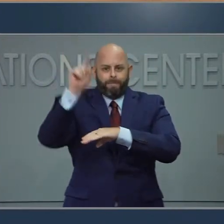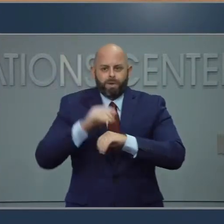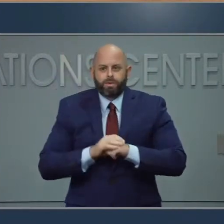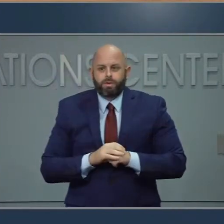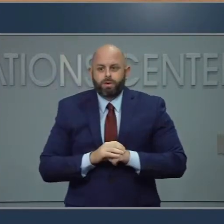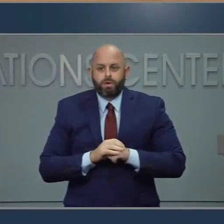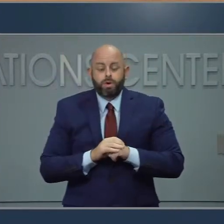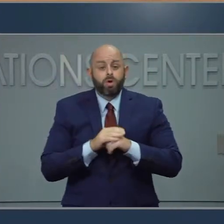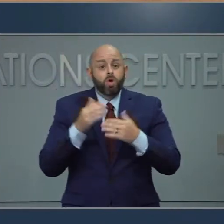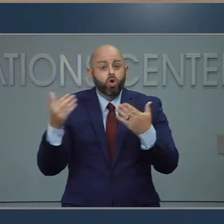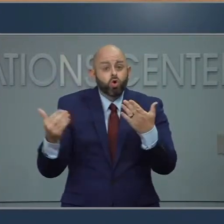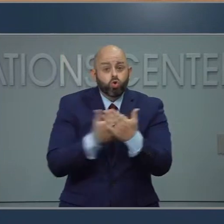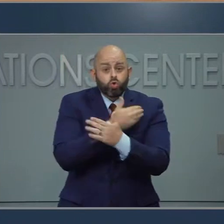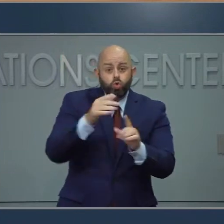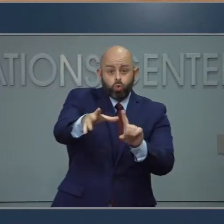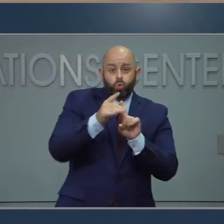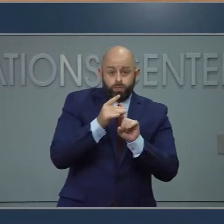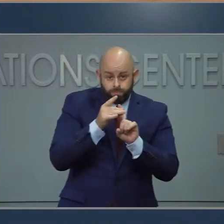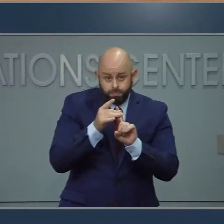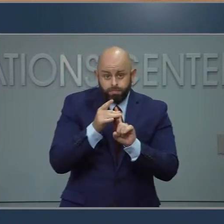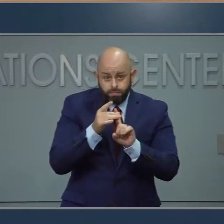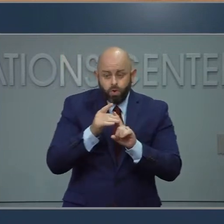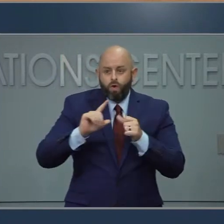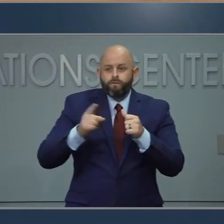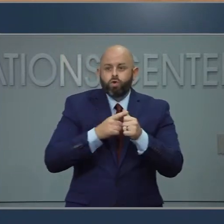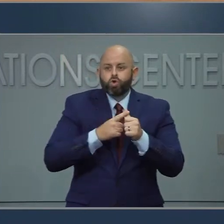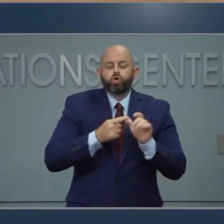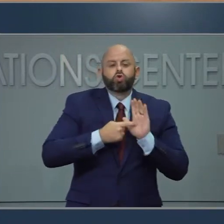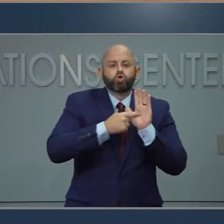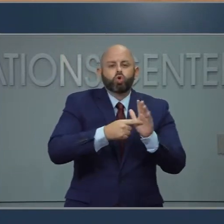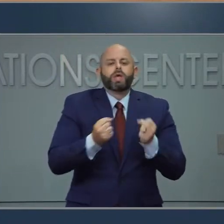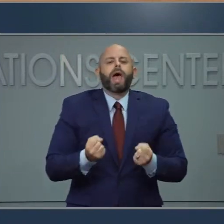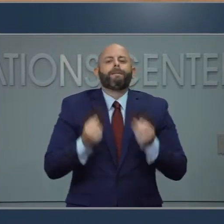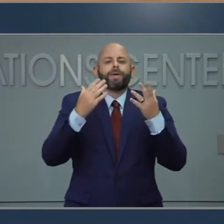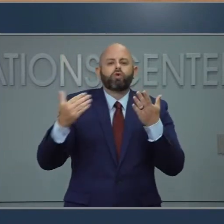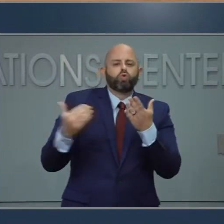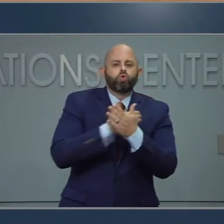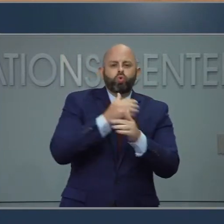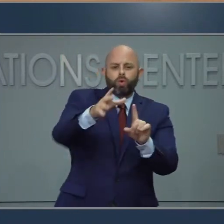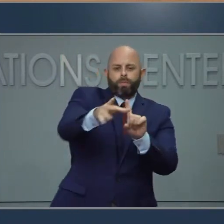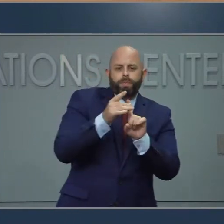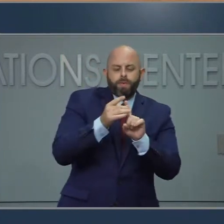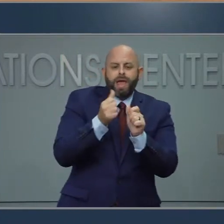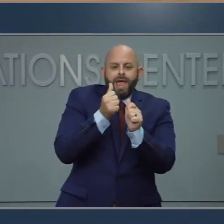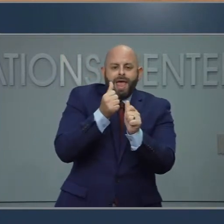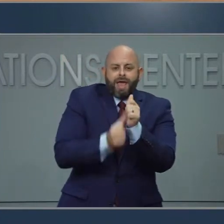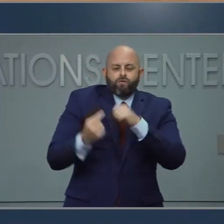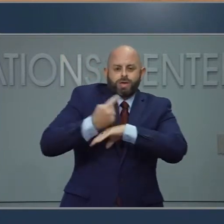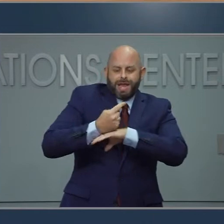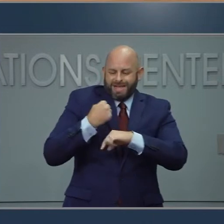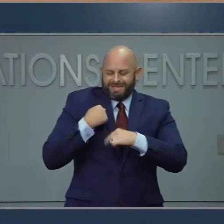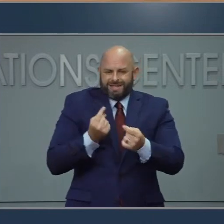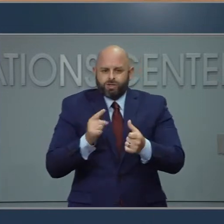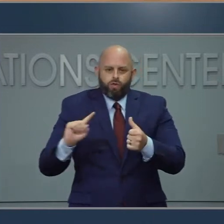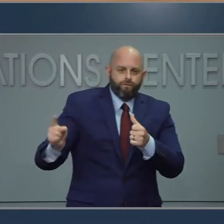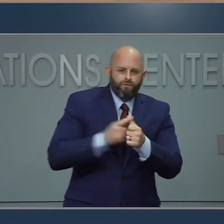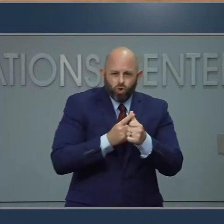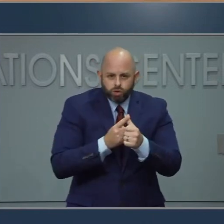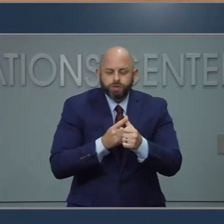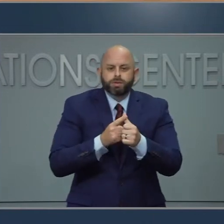cases. And this first graph shows you the trajectory of new cases each day since we had our first case back in March